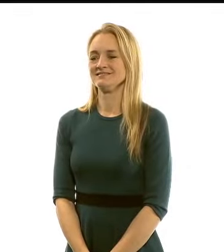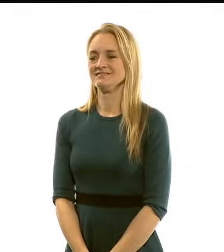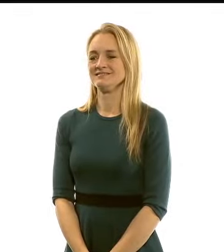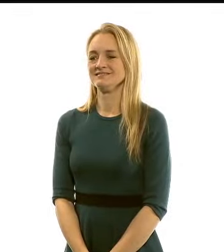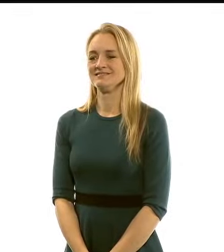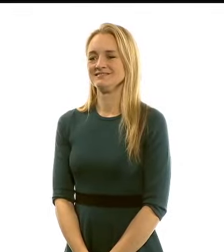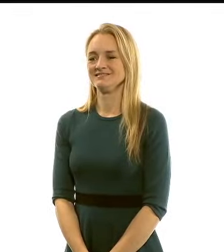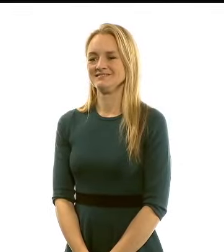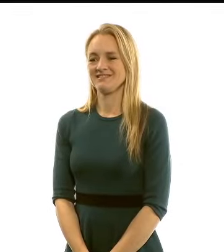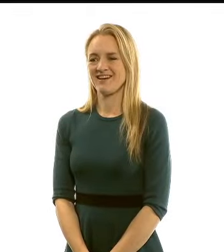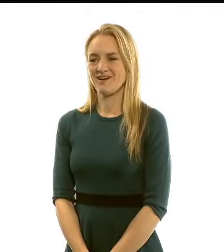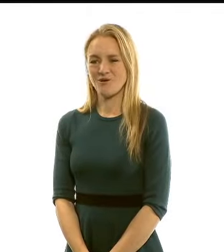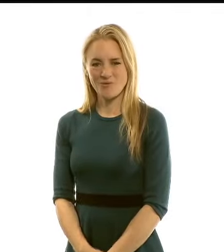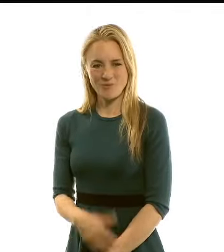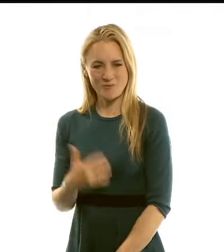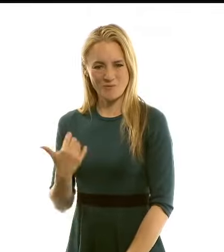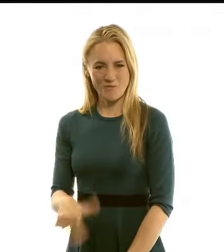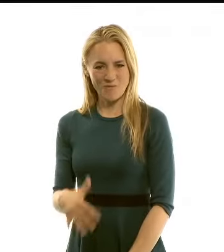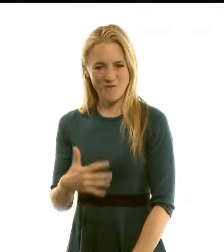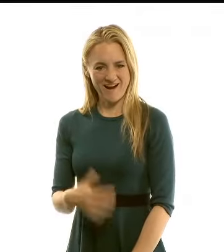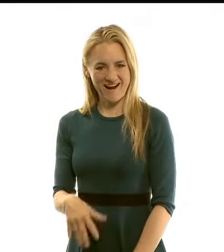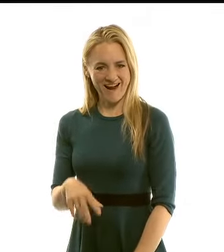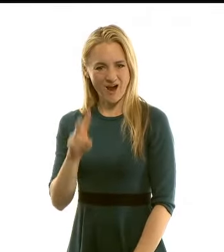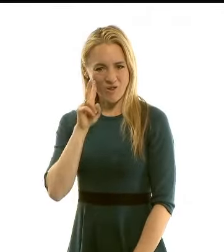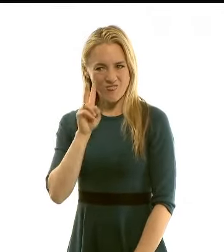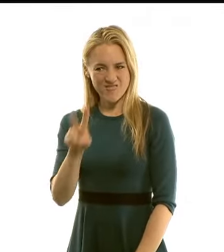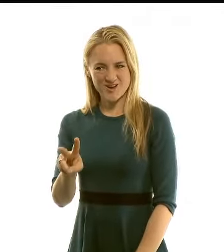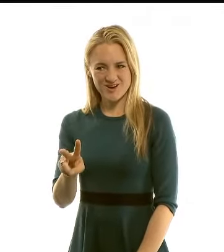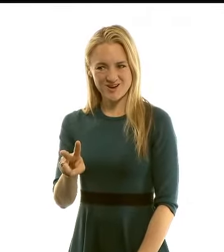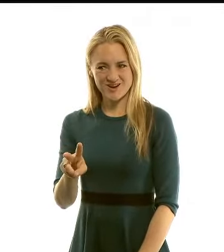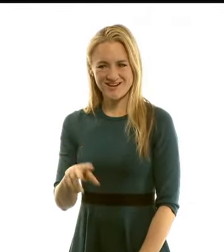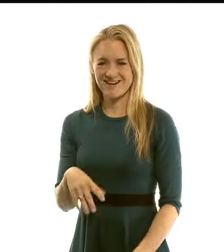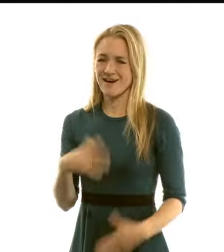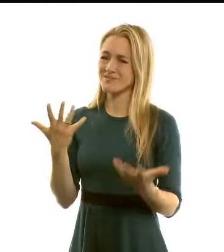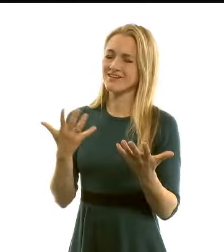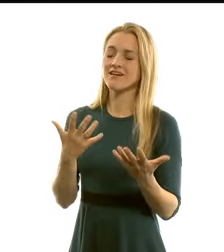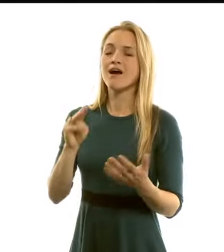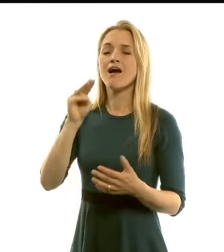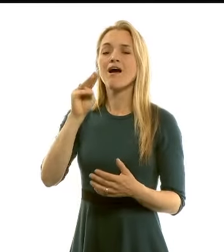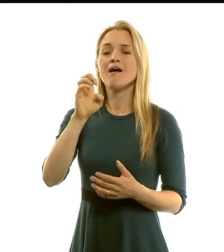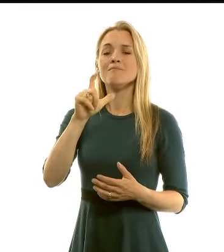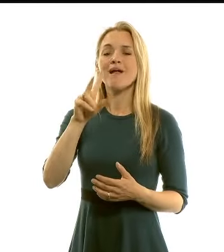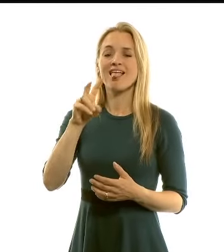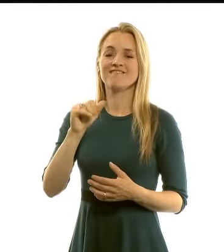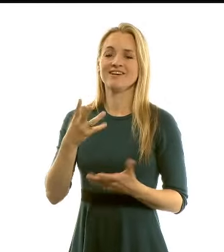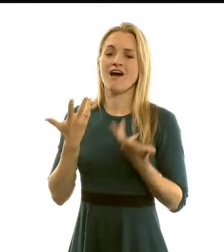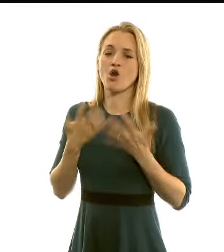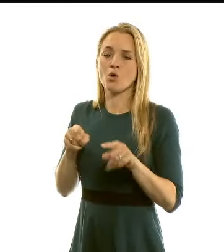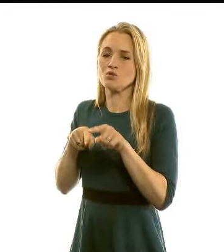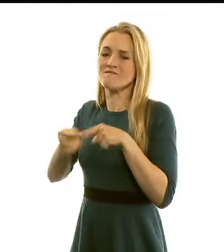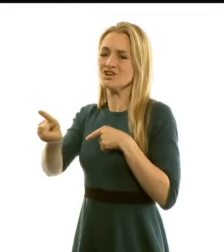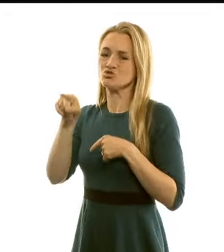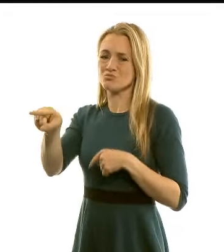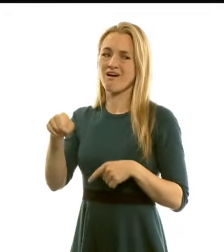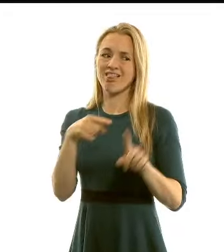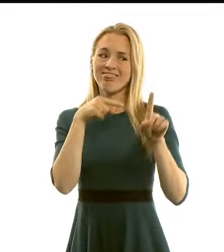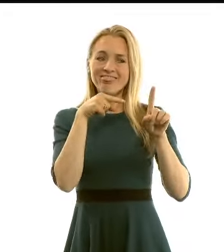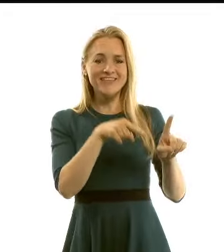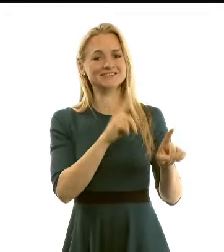Look at that. That is Melvin, I hate insane. to, you know, I don't want you to take offense, but Right. that's what I call a cake. You know what? I think you might be